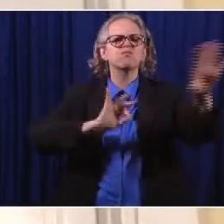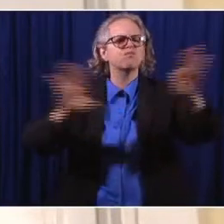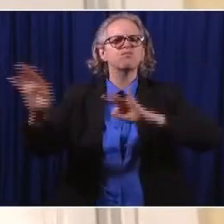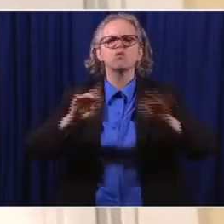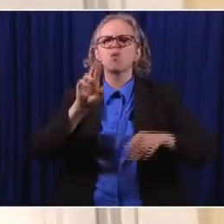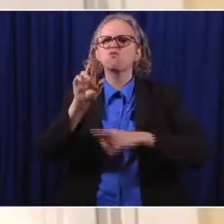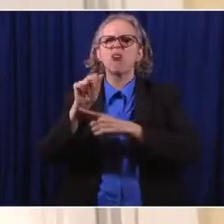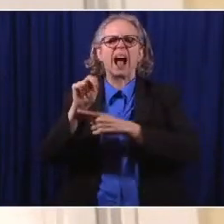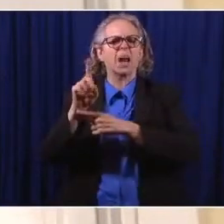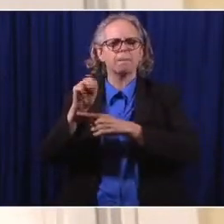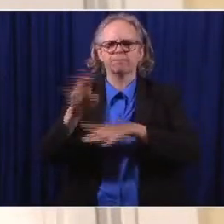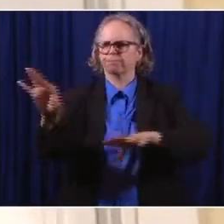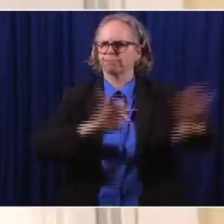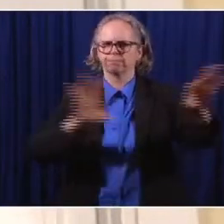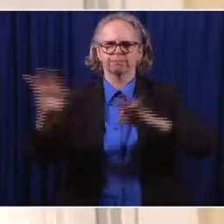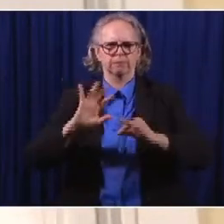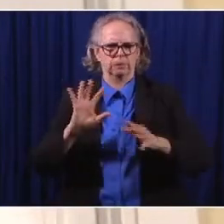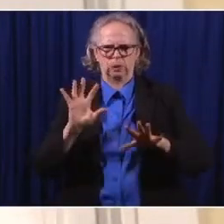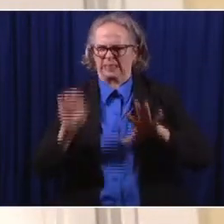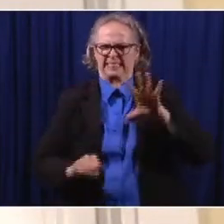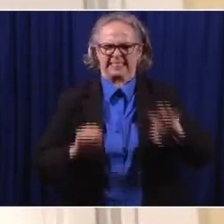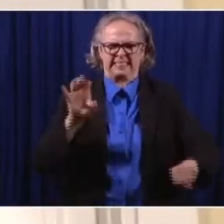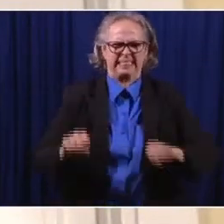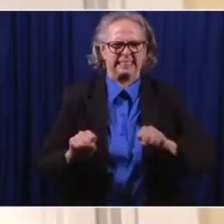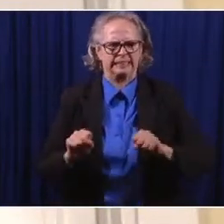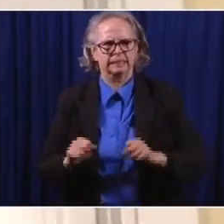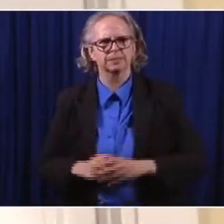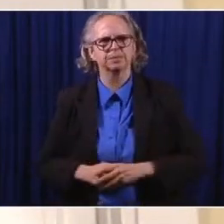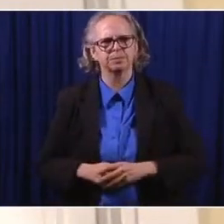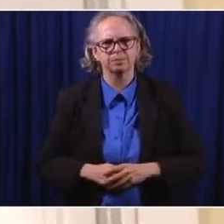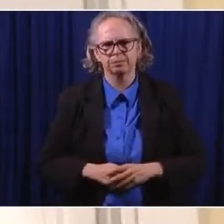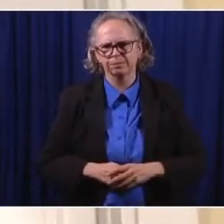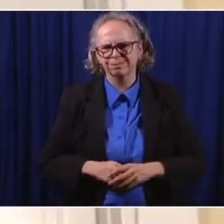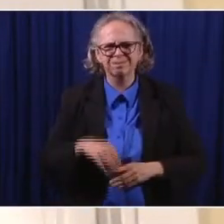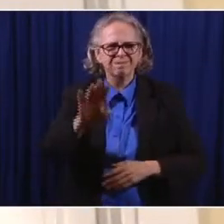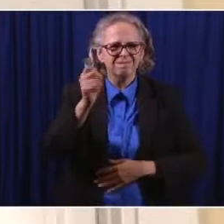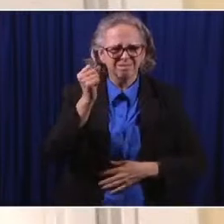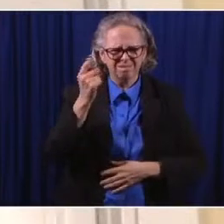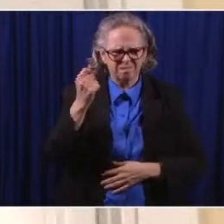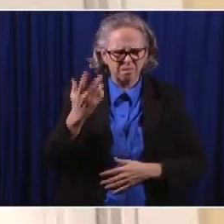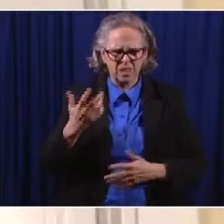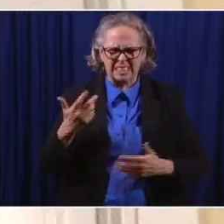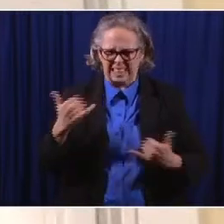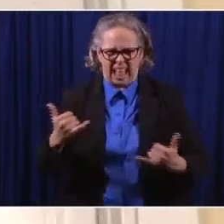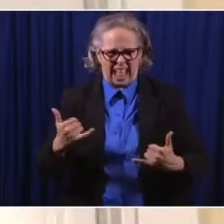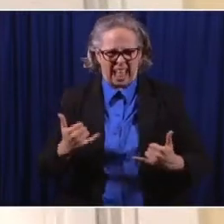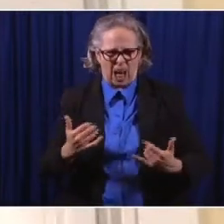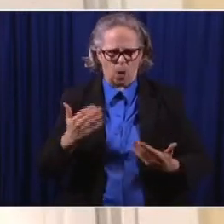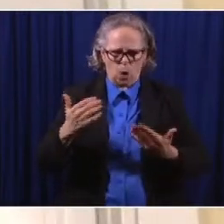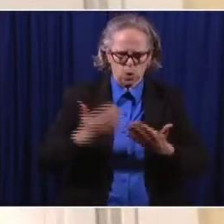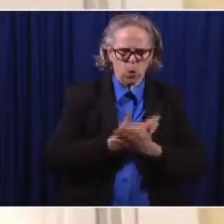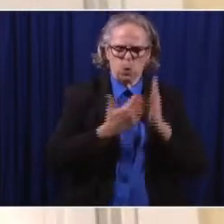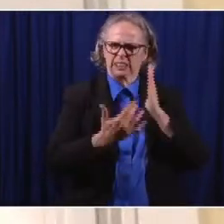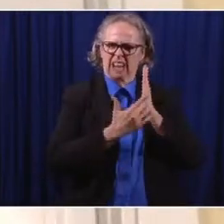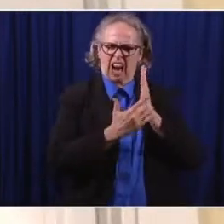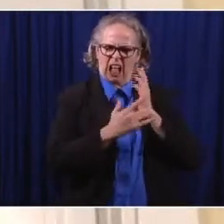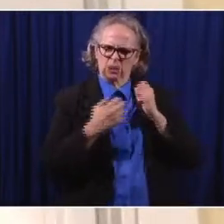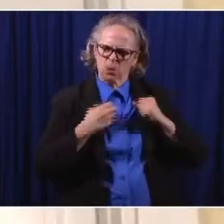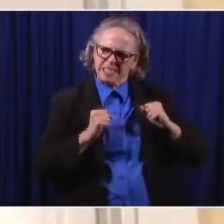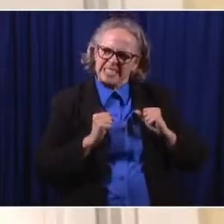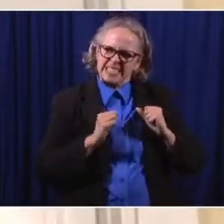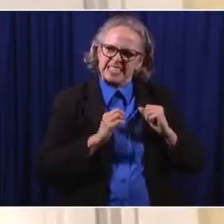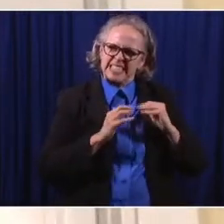individual. So we are also investing in a technology that can provide test results within 15 to 20 minutes. And